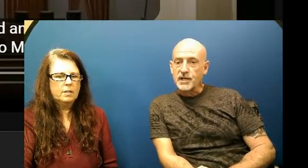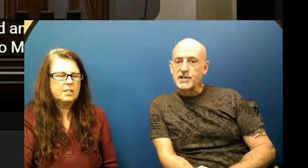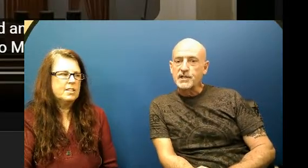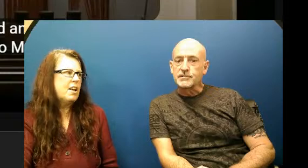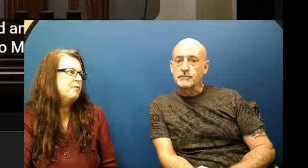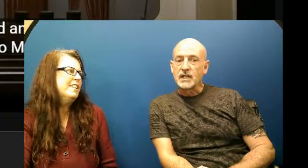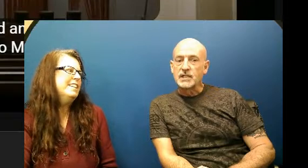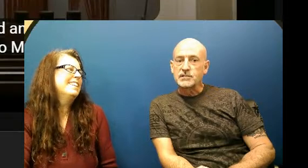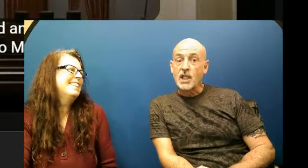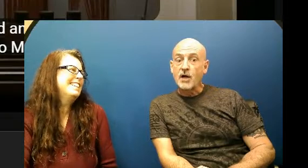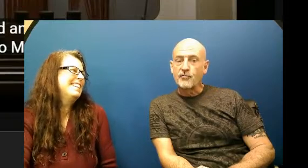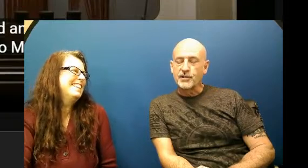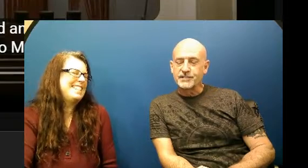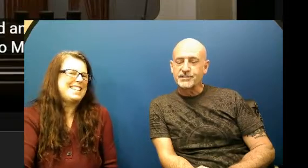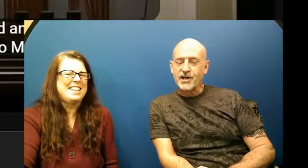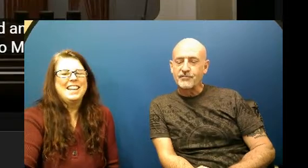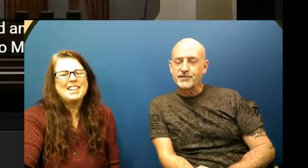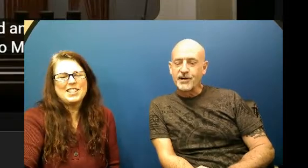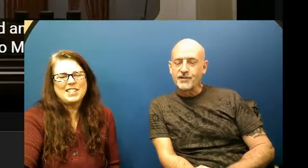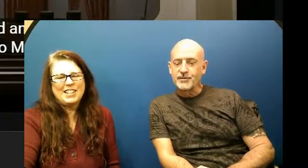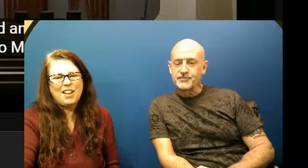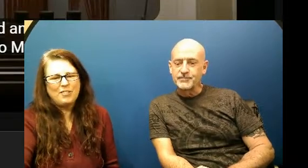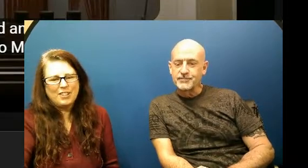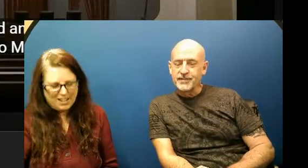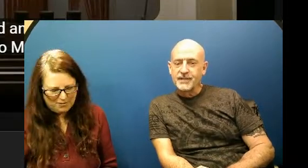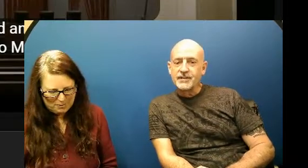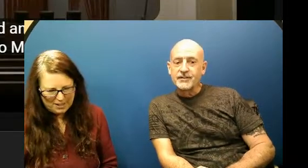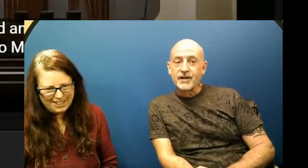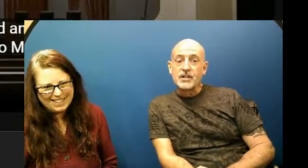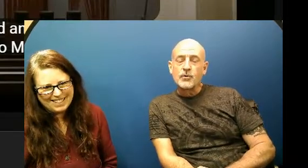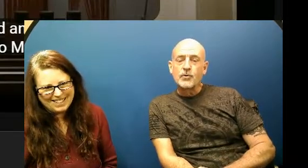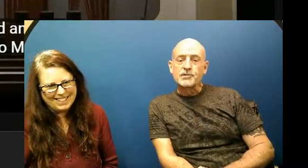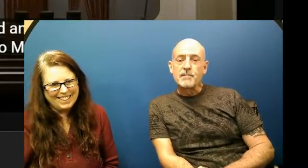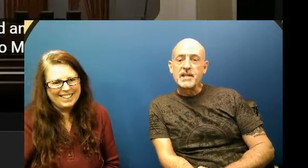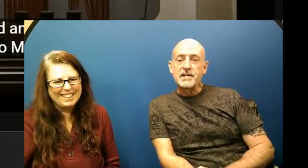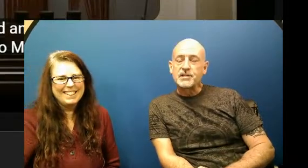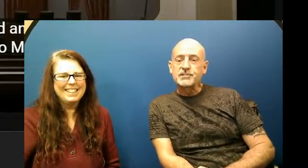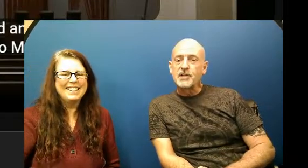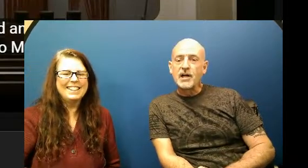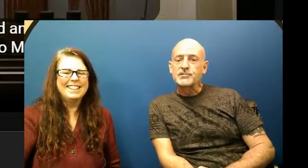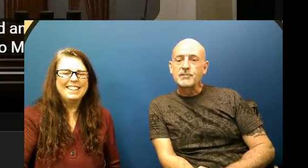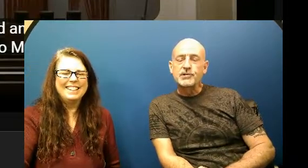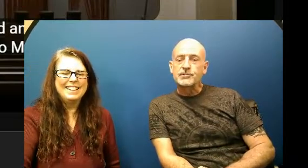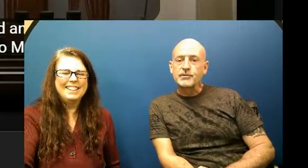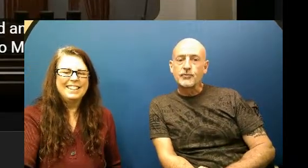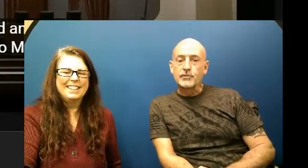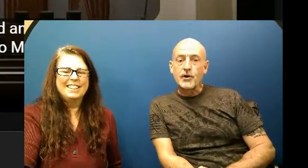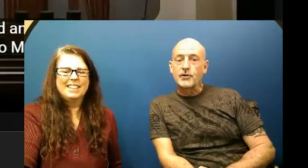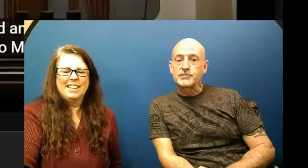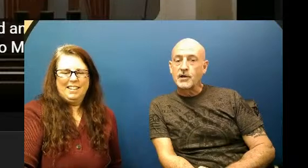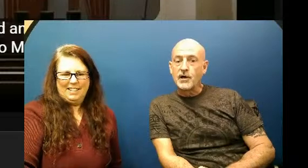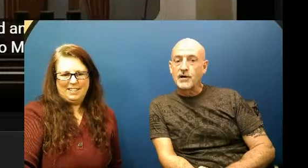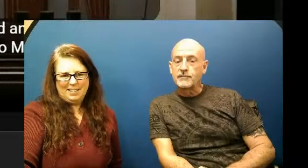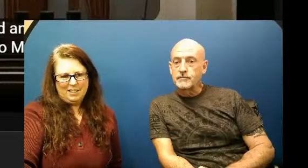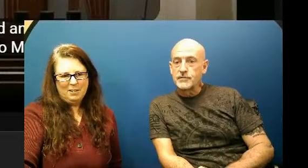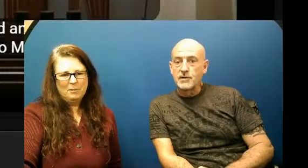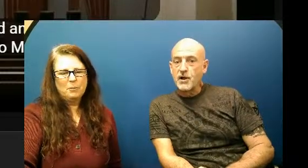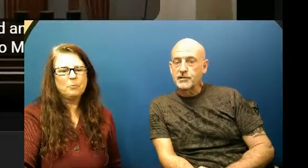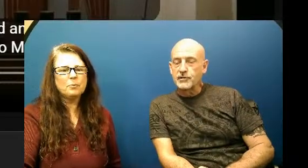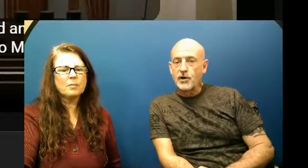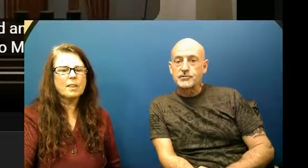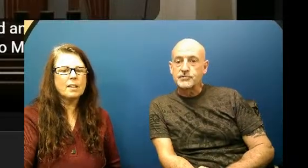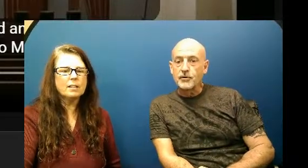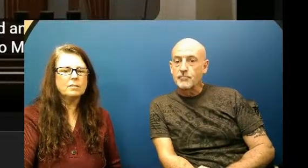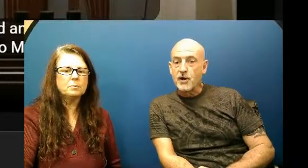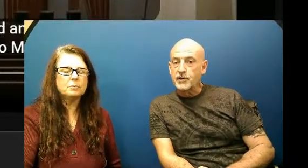government. It is Sovereign. a sovereign It's government, a sovereign government. right? Which means it's not subject to the laws of the